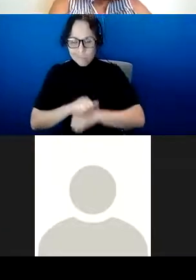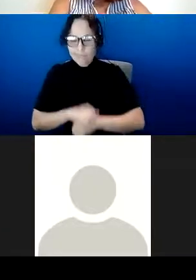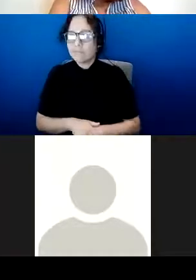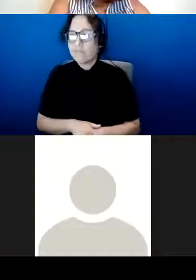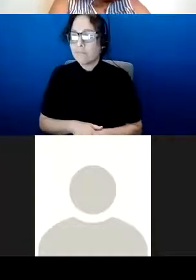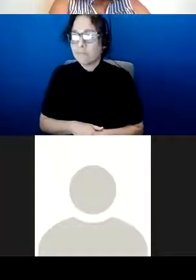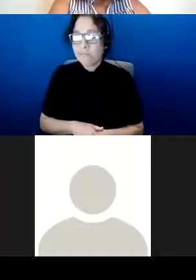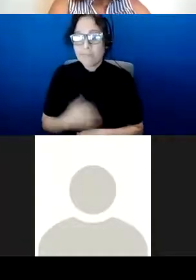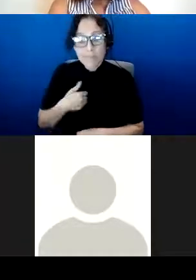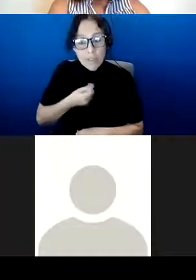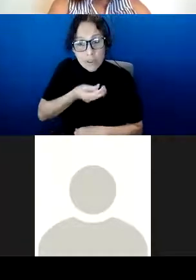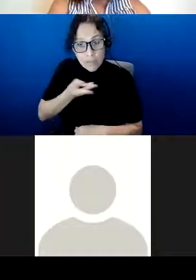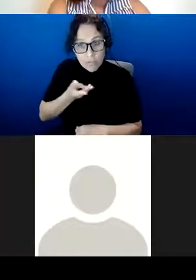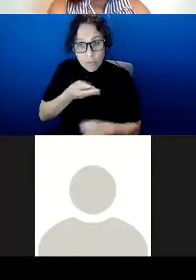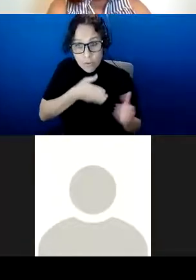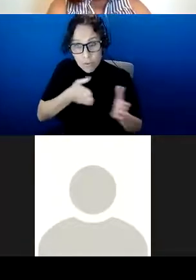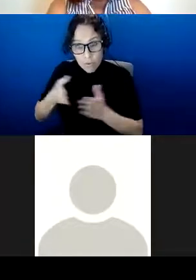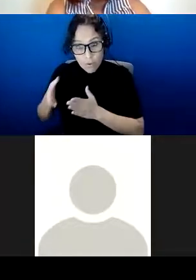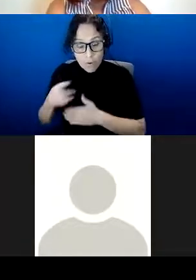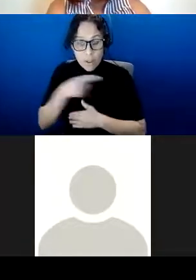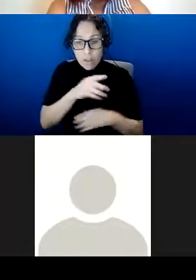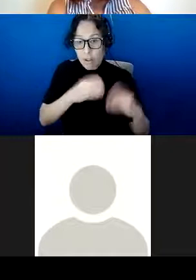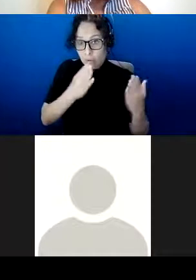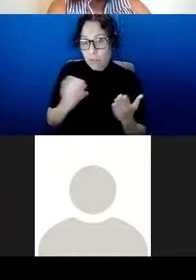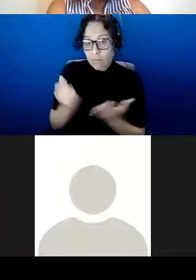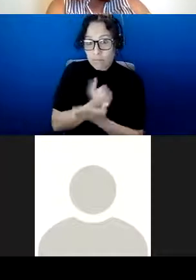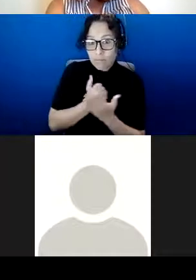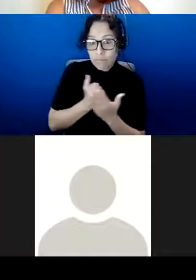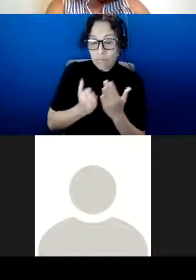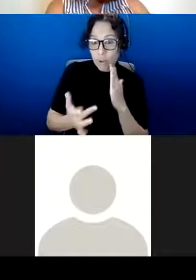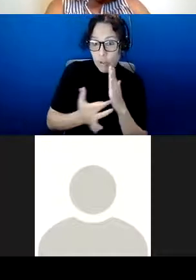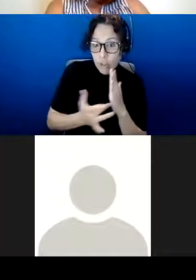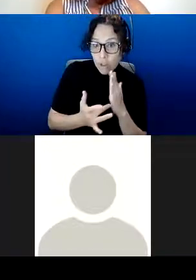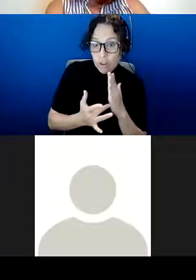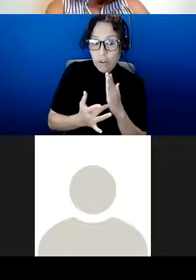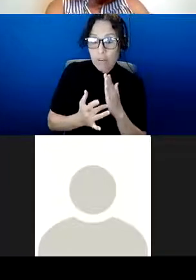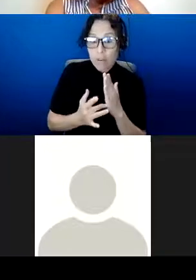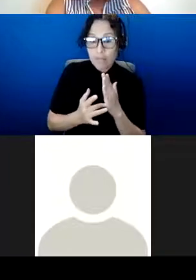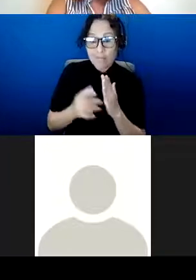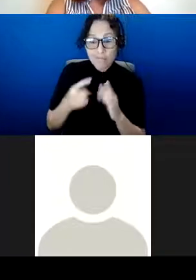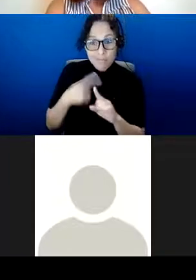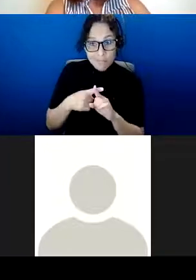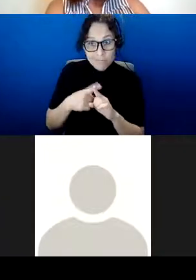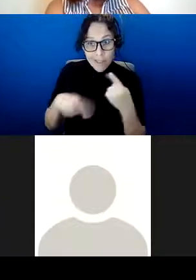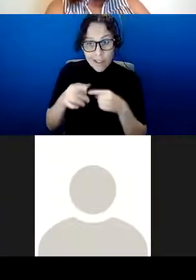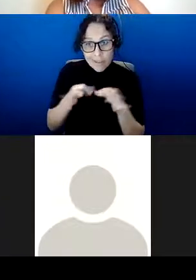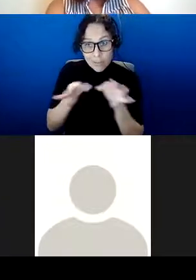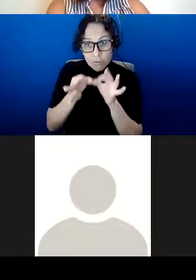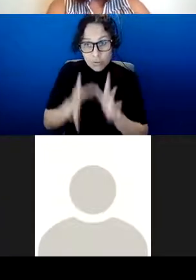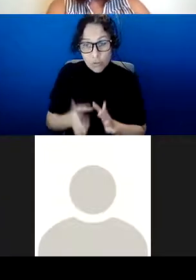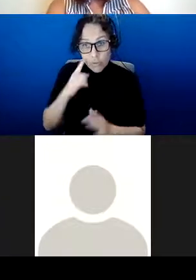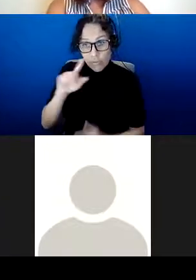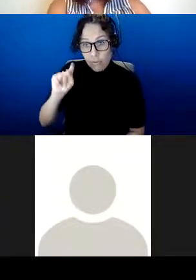There are a few ways providers can utilize technology and sign language interpreters for a